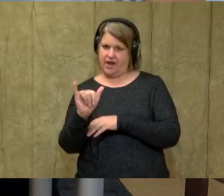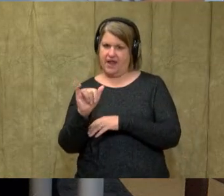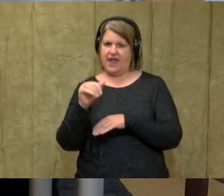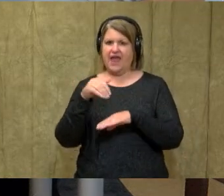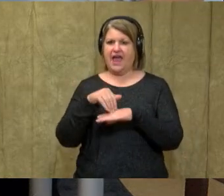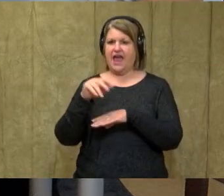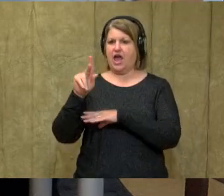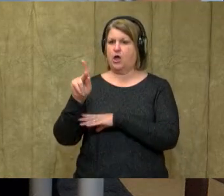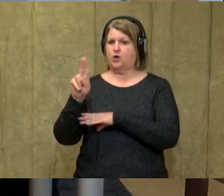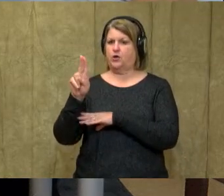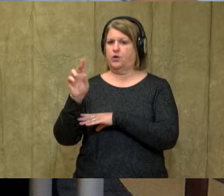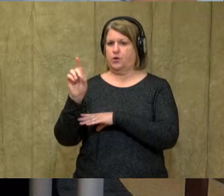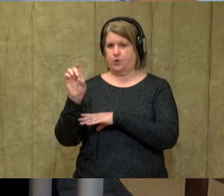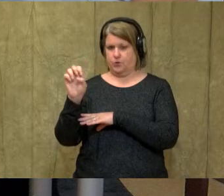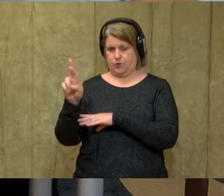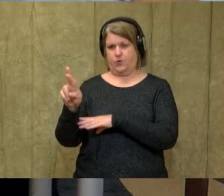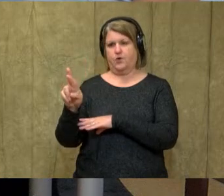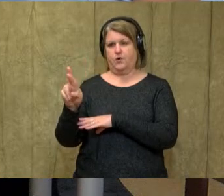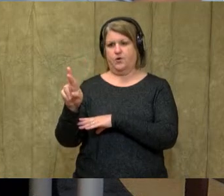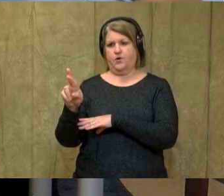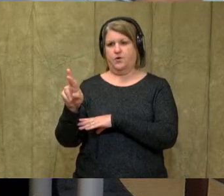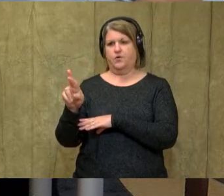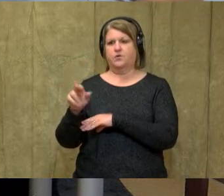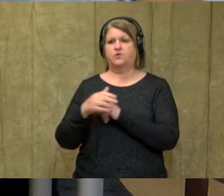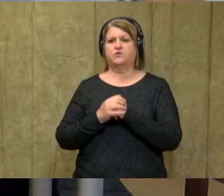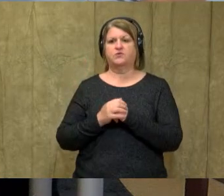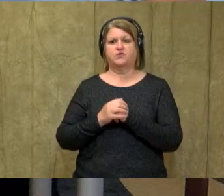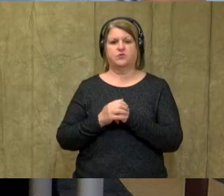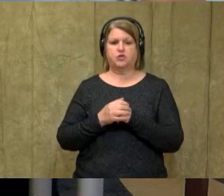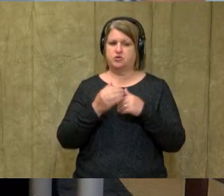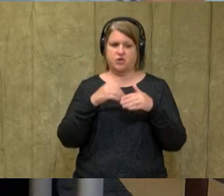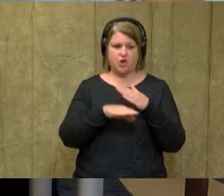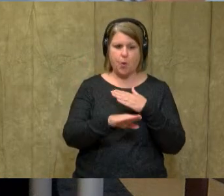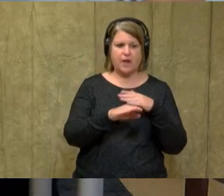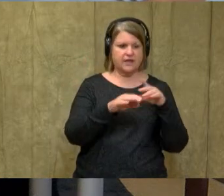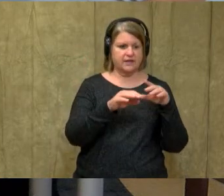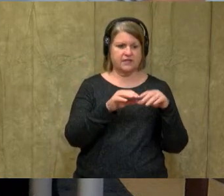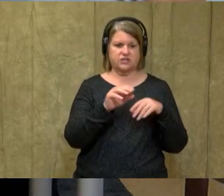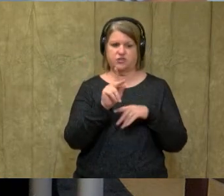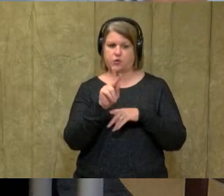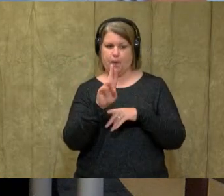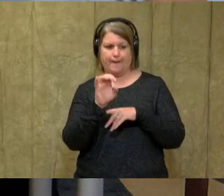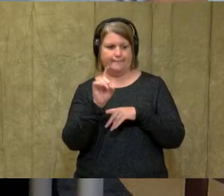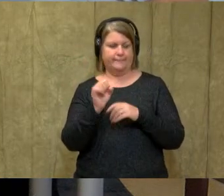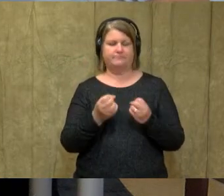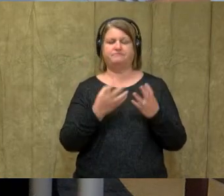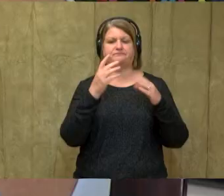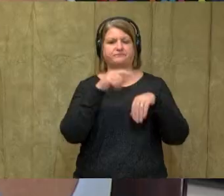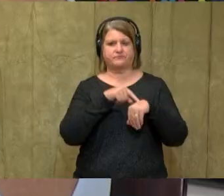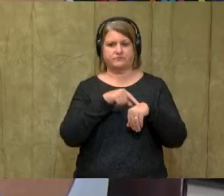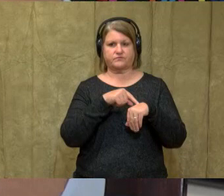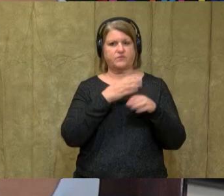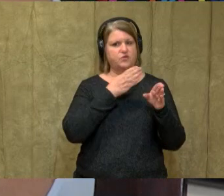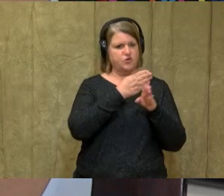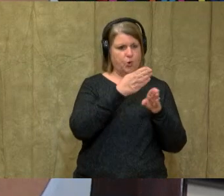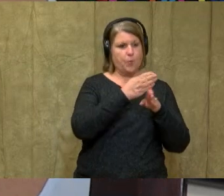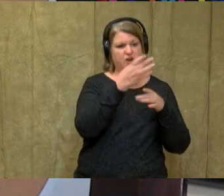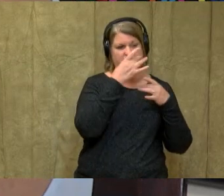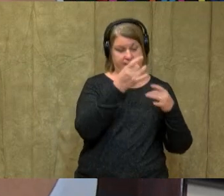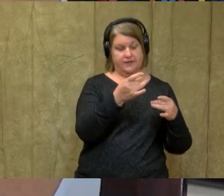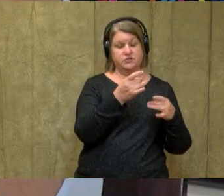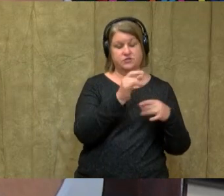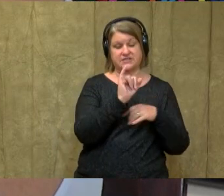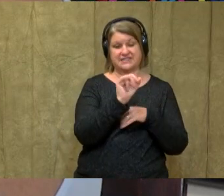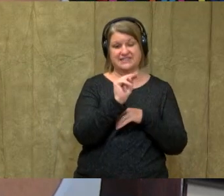the Alabama Career Claiming System. And you can take those as many times as you want to. Those career interest inventories are great